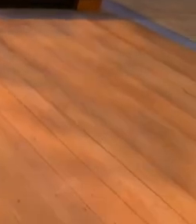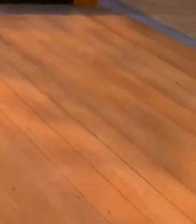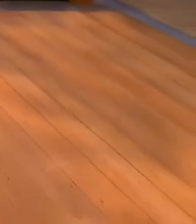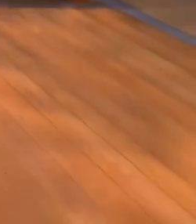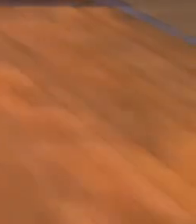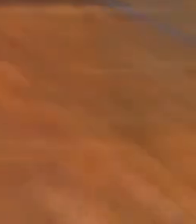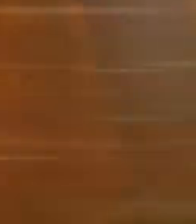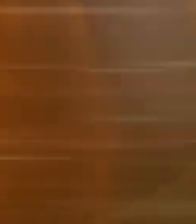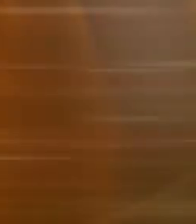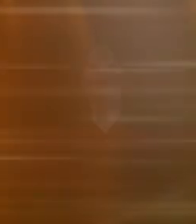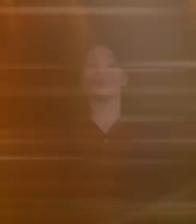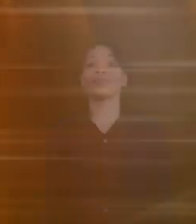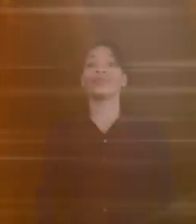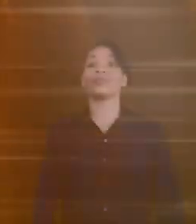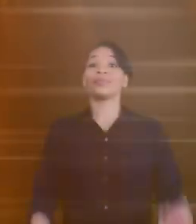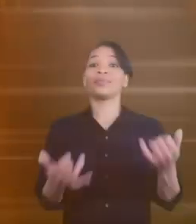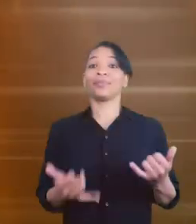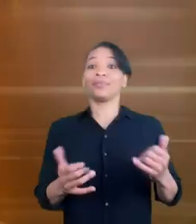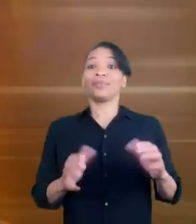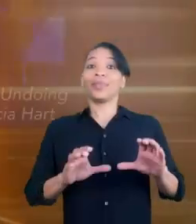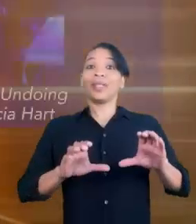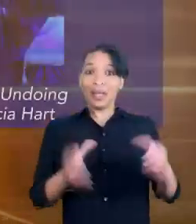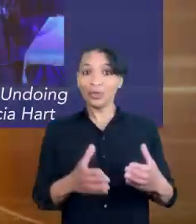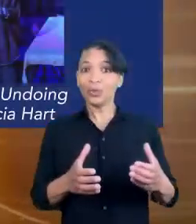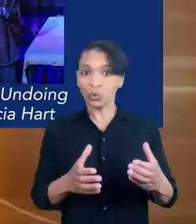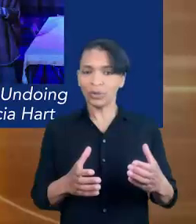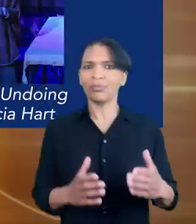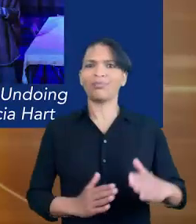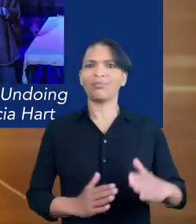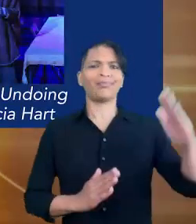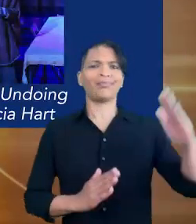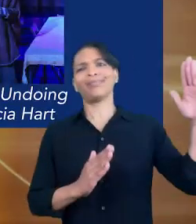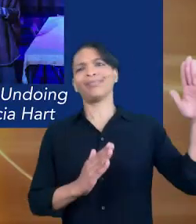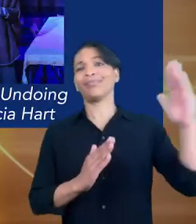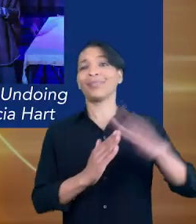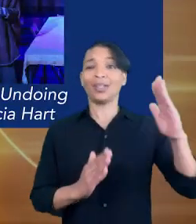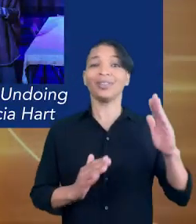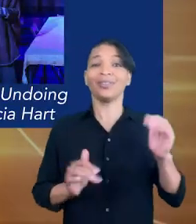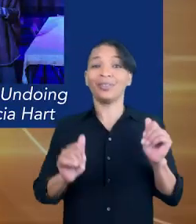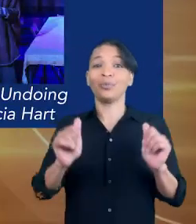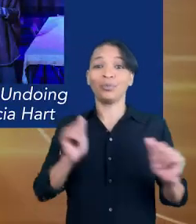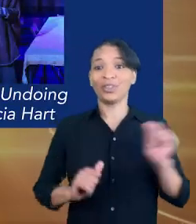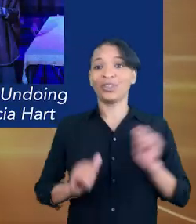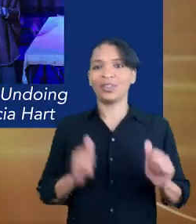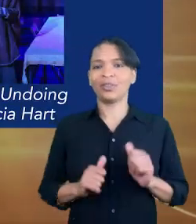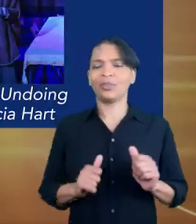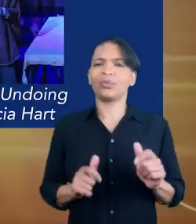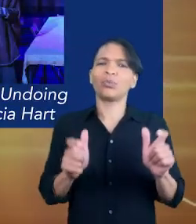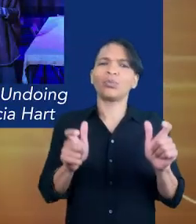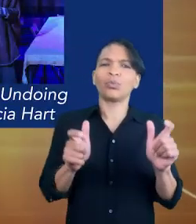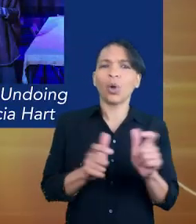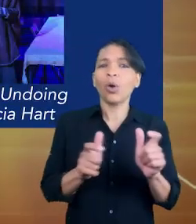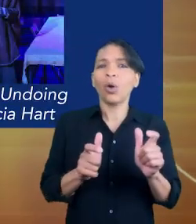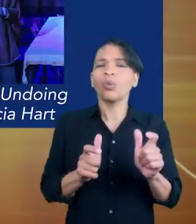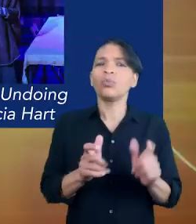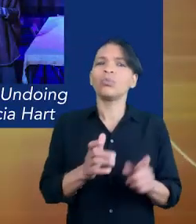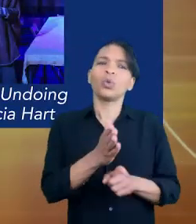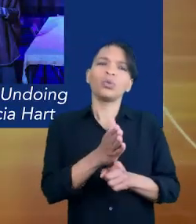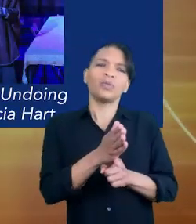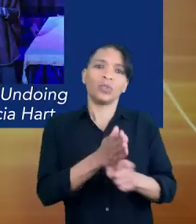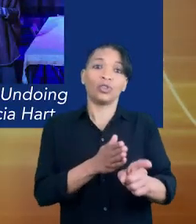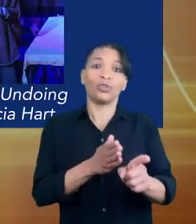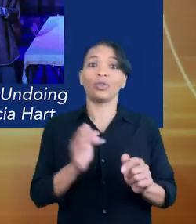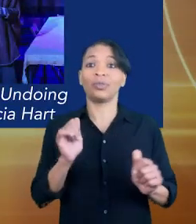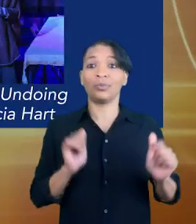Your turn. The next category is Outstanding Production, Small or Fringe Company, and the